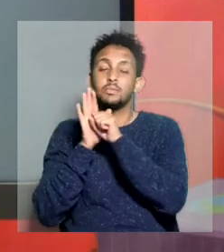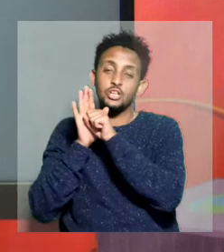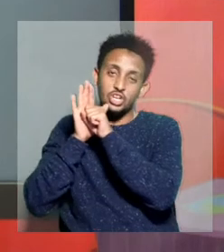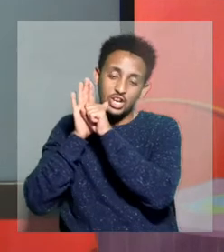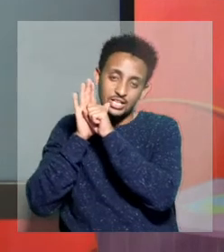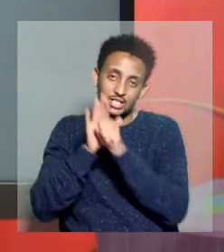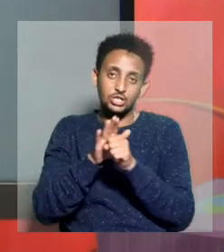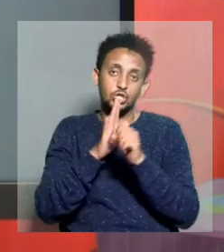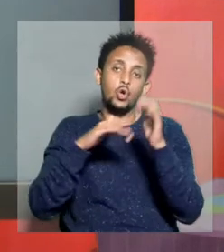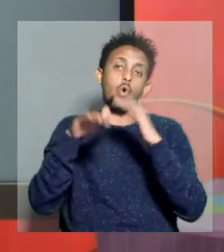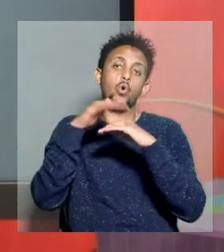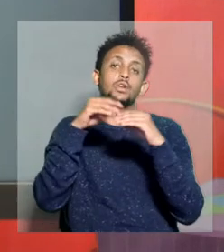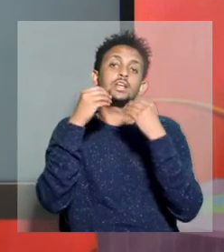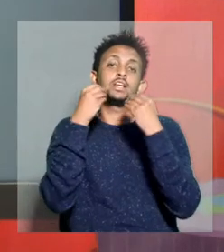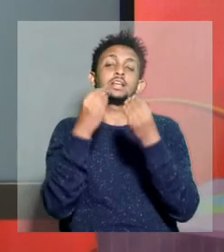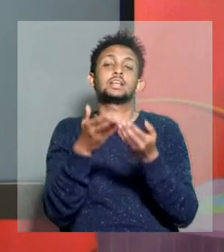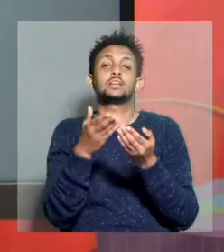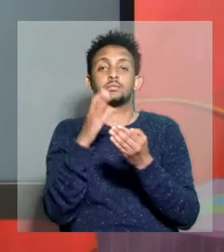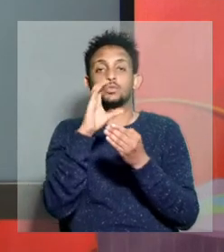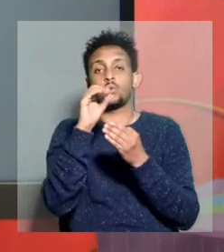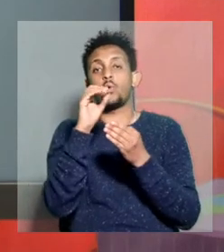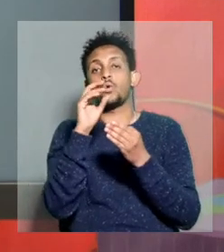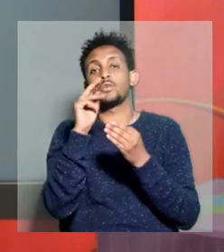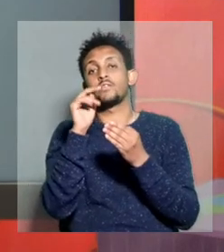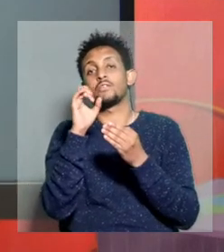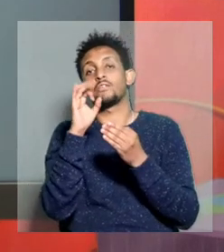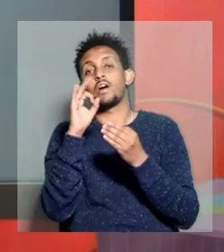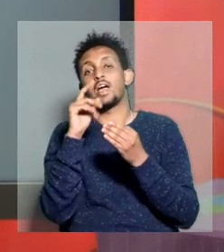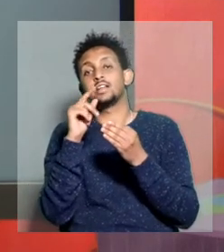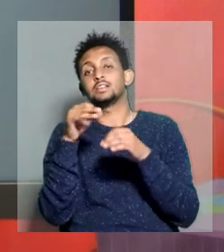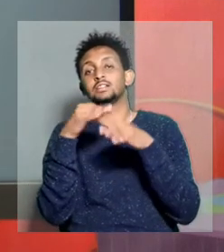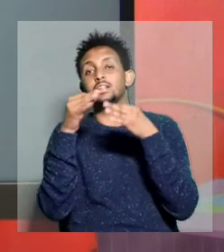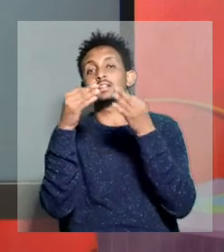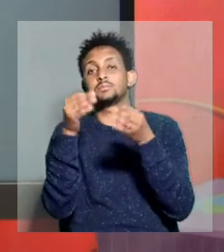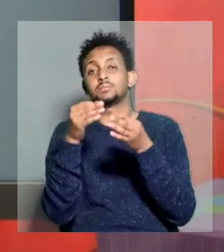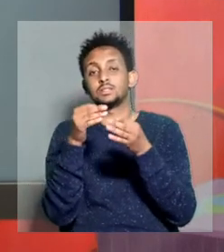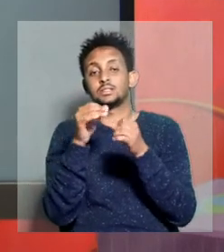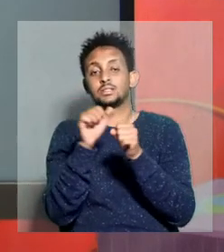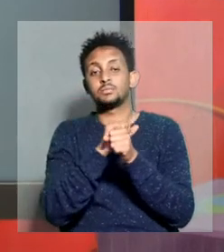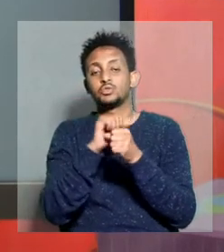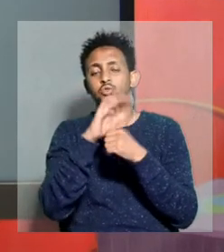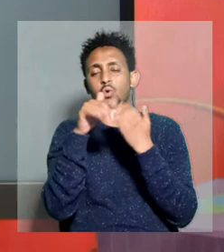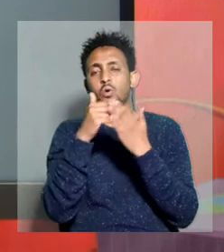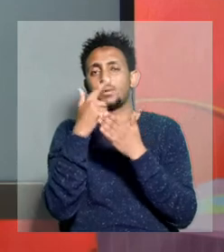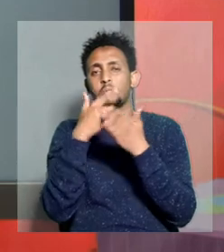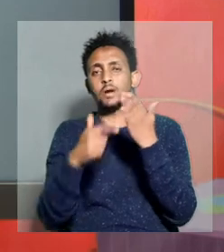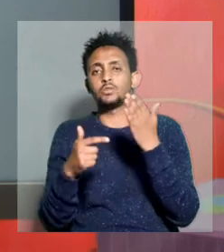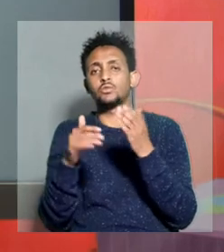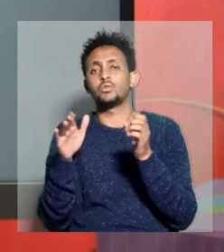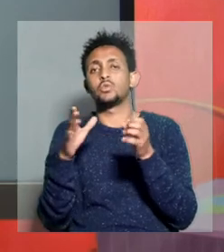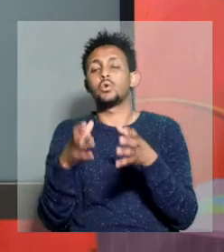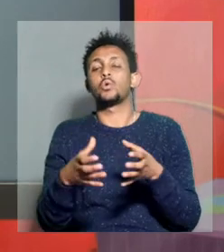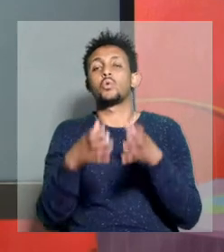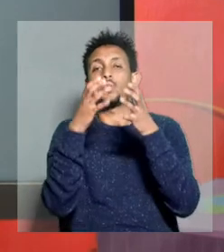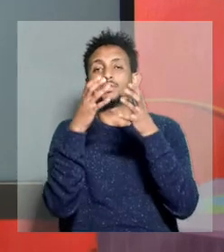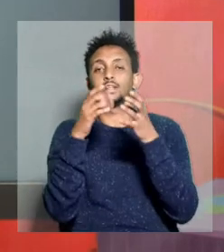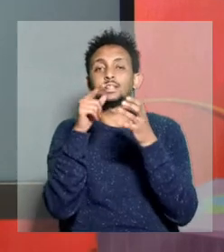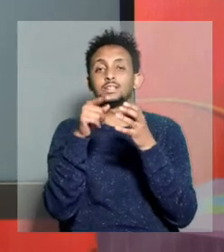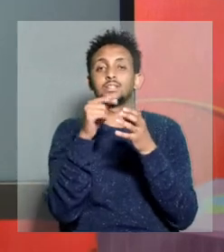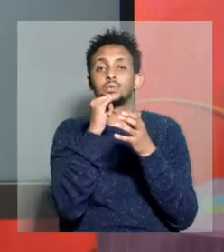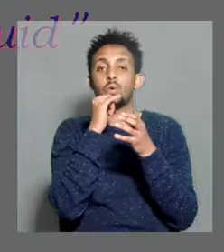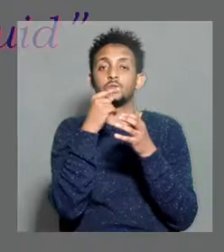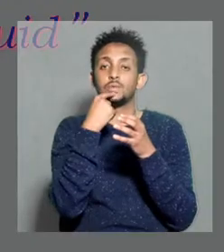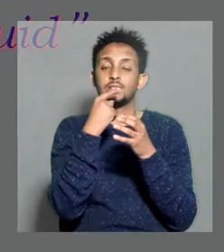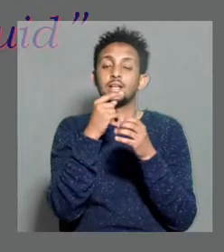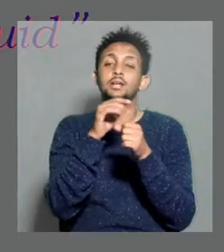exerted on a given confined fluid will be transmitted undiminished to all parts of the container. This is what it